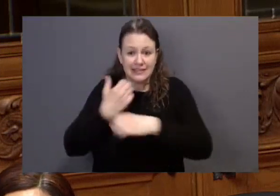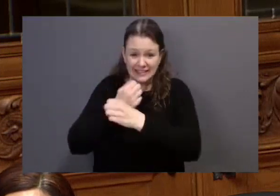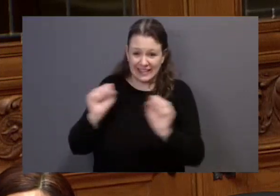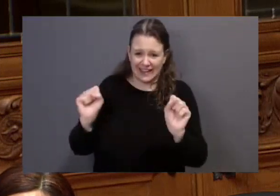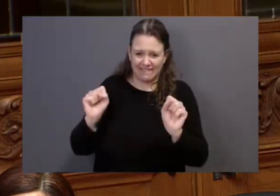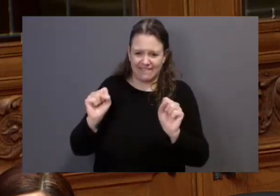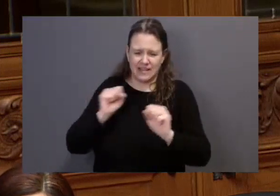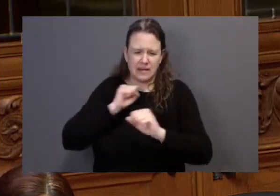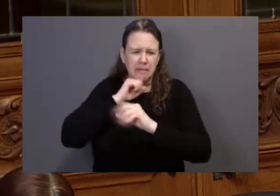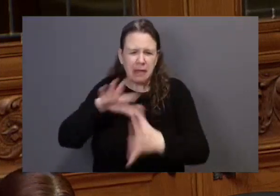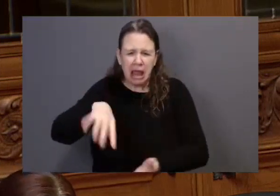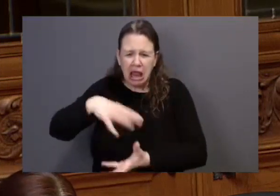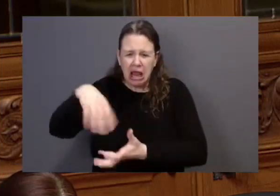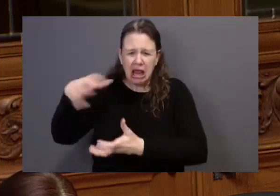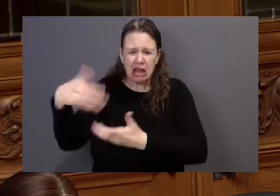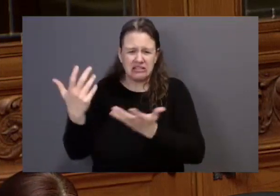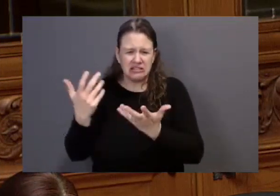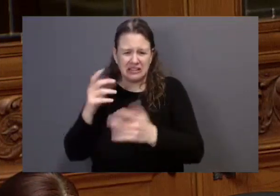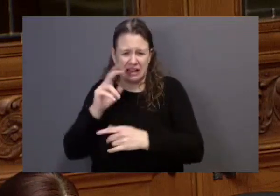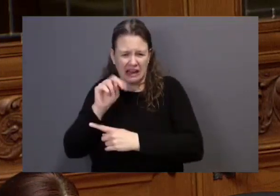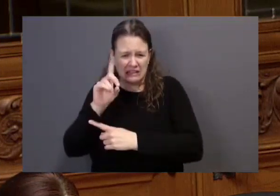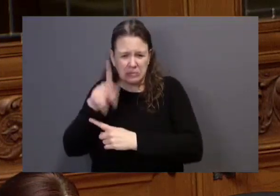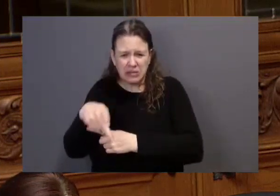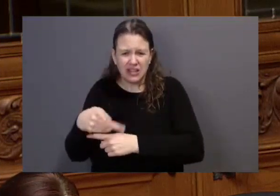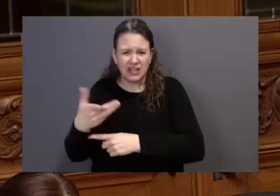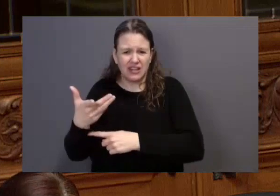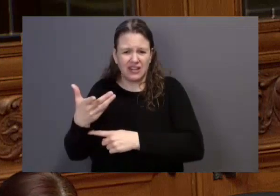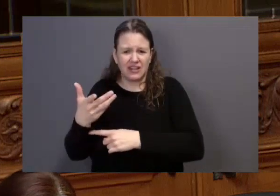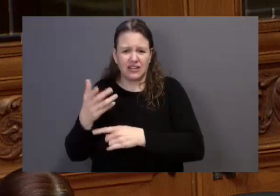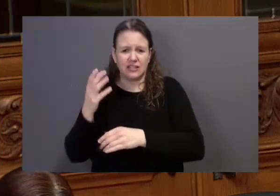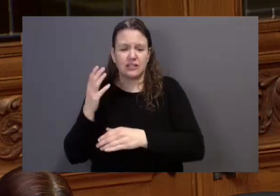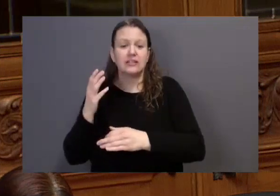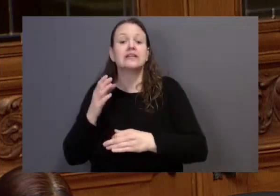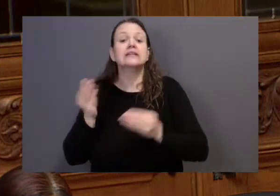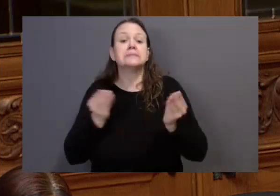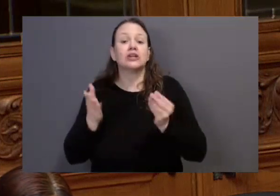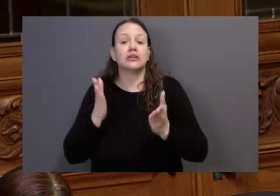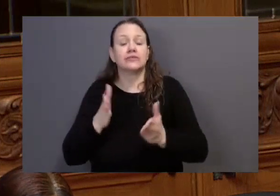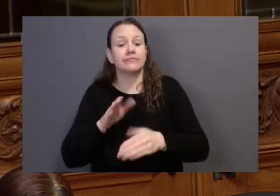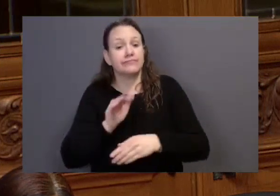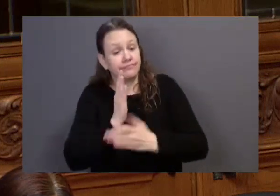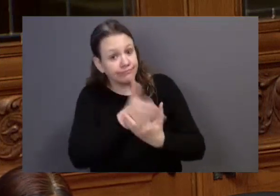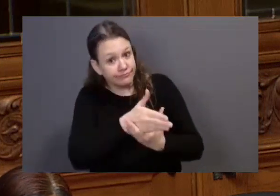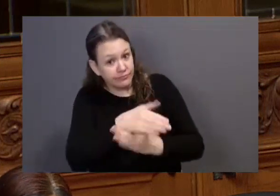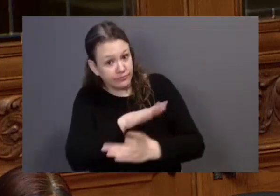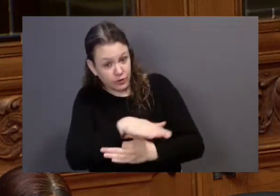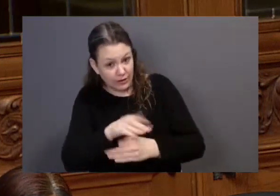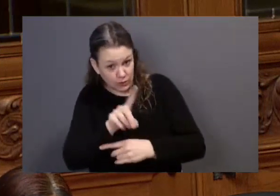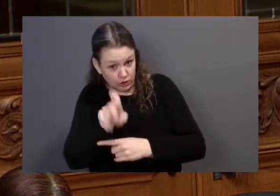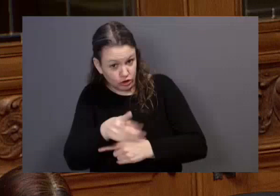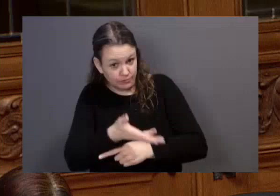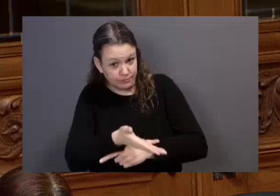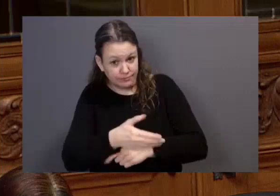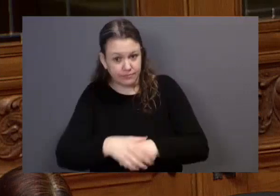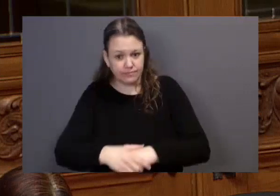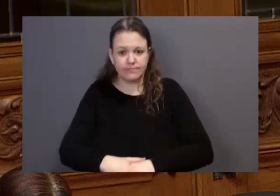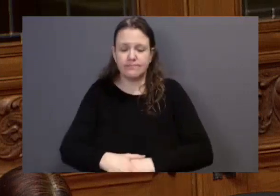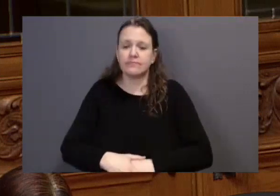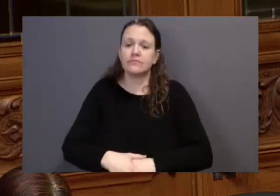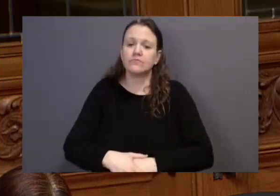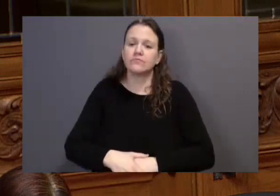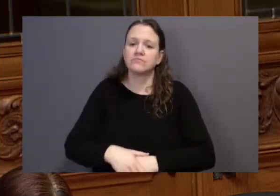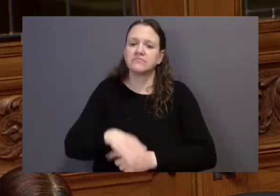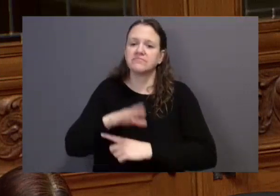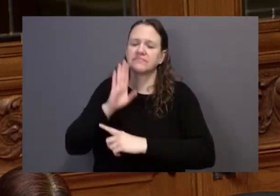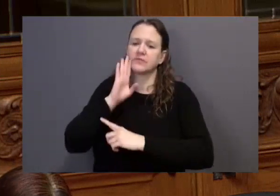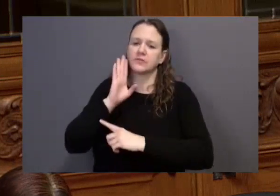week. Question, and member. Safe supply drugs are flooding our streets and our schools. Question, please. Once again, I will ask this minister about